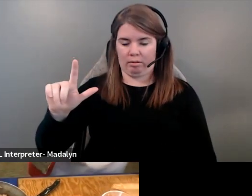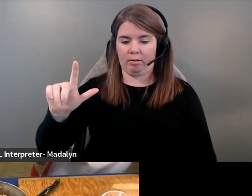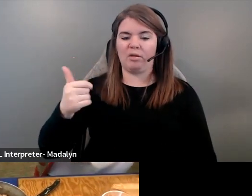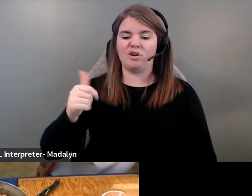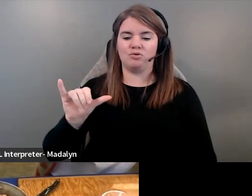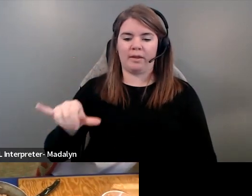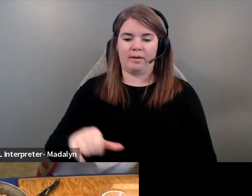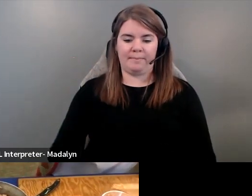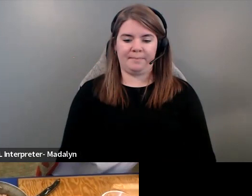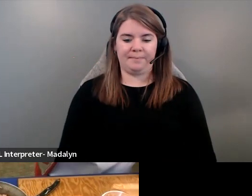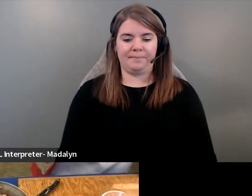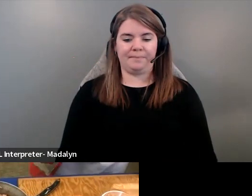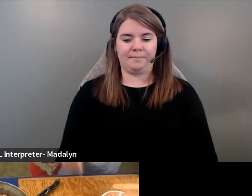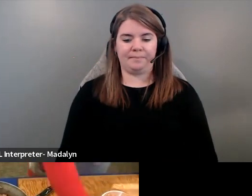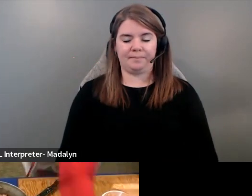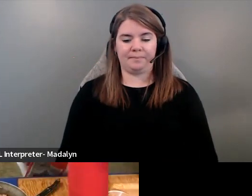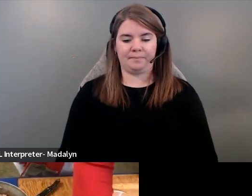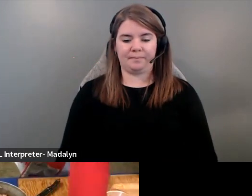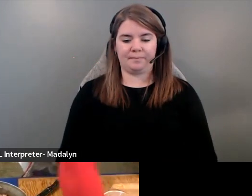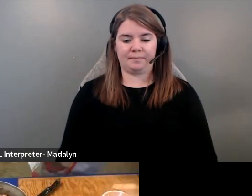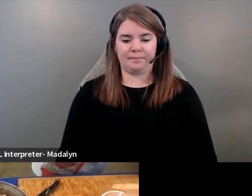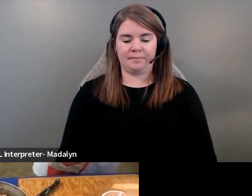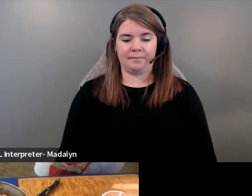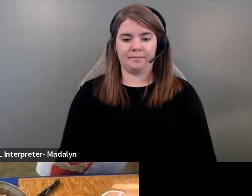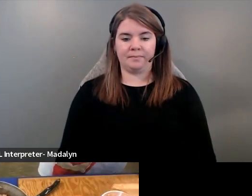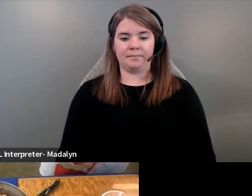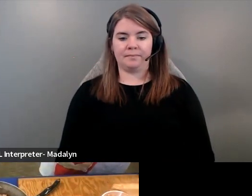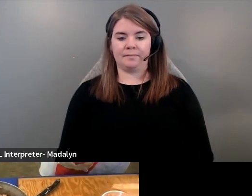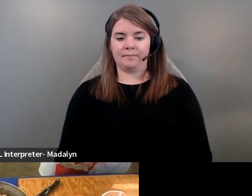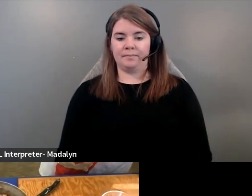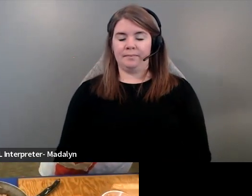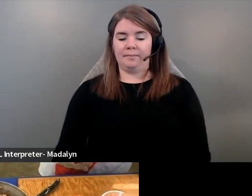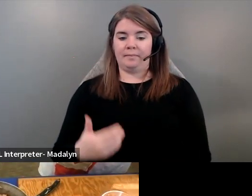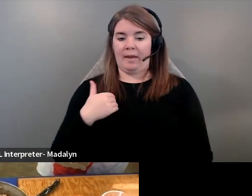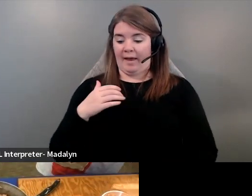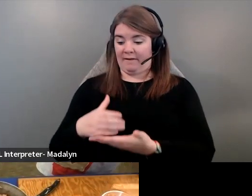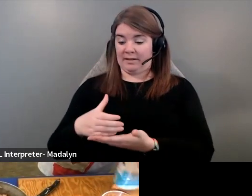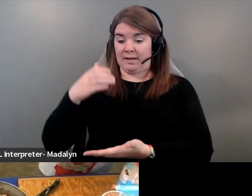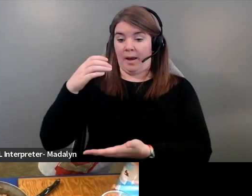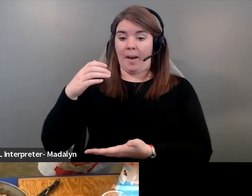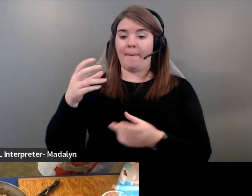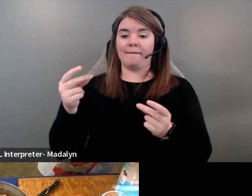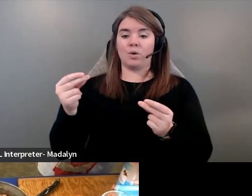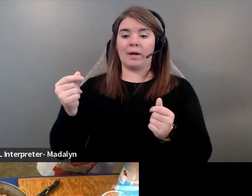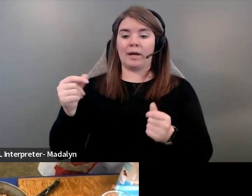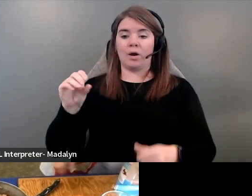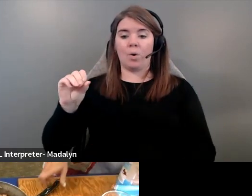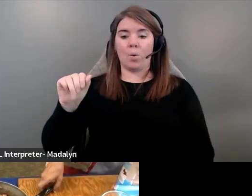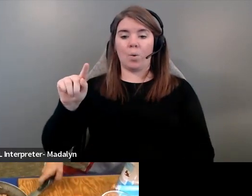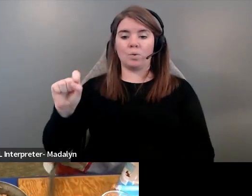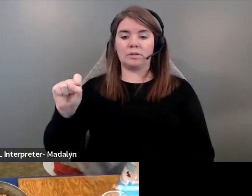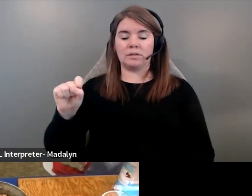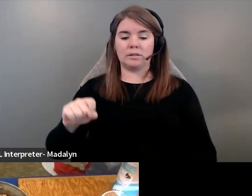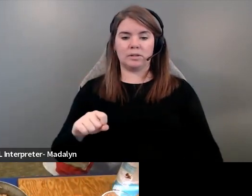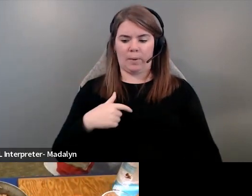That one off. Turn this down a bit. So I got a tub of the quick oats. Oop, I haven't opened